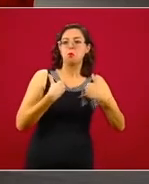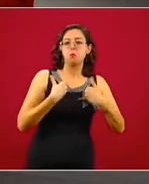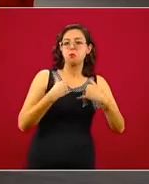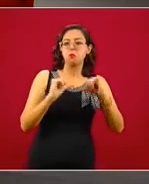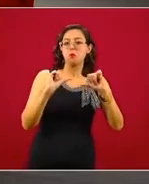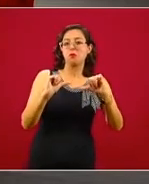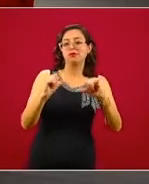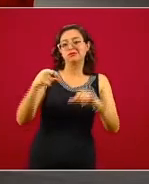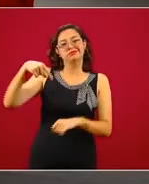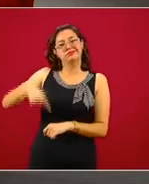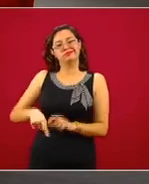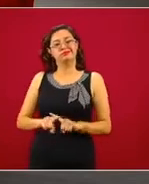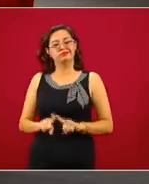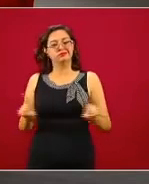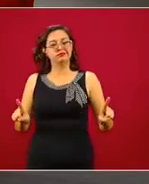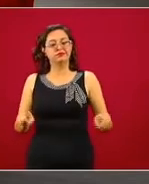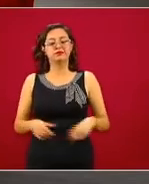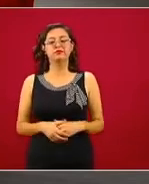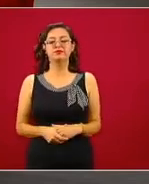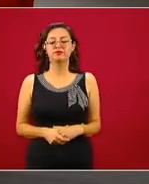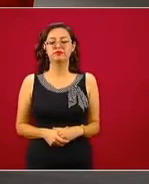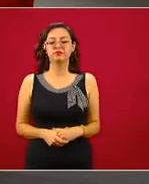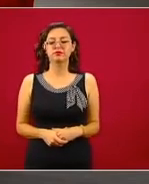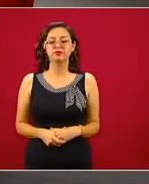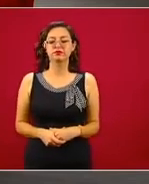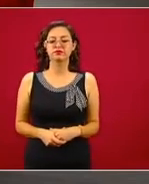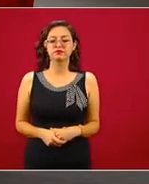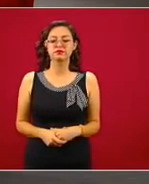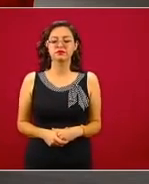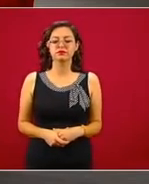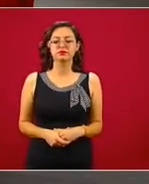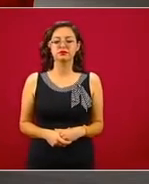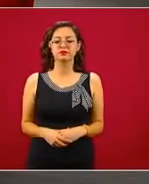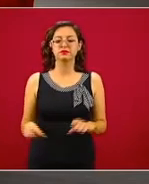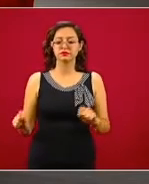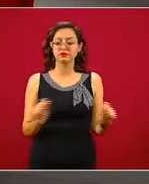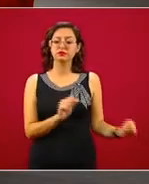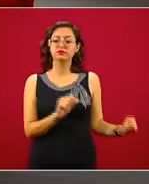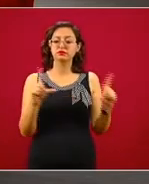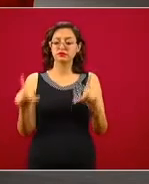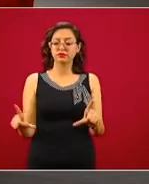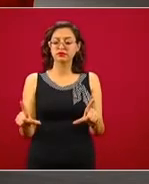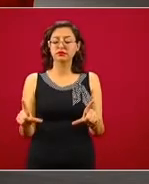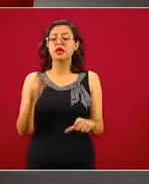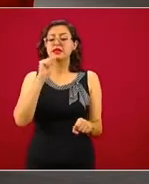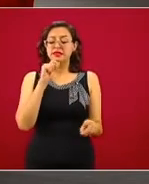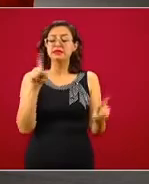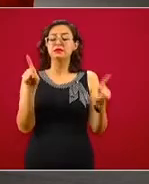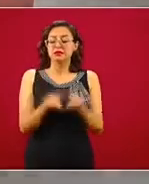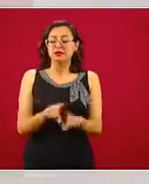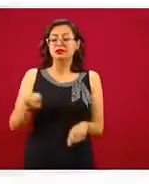being represented, the fatality distribution being overrepresented.